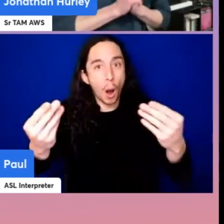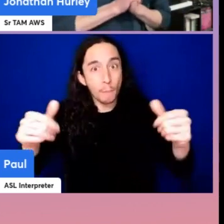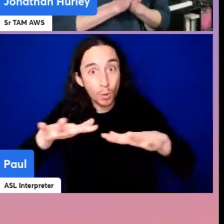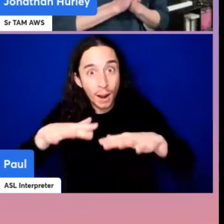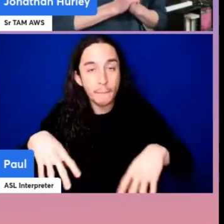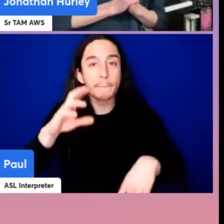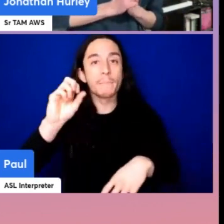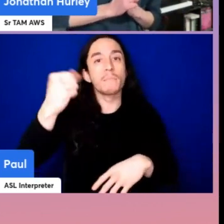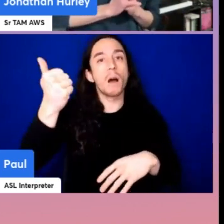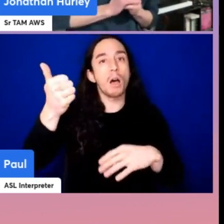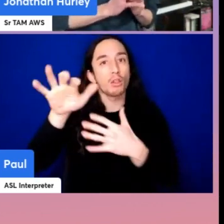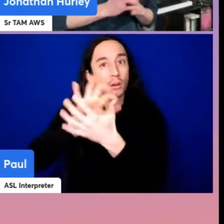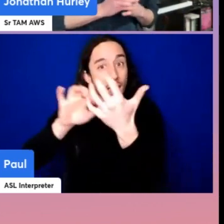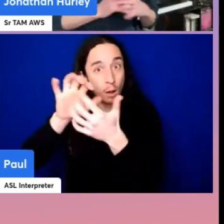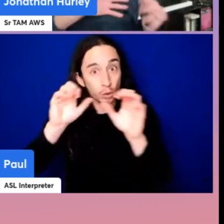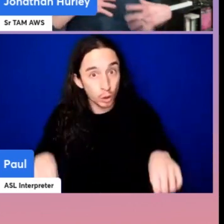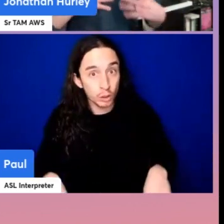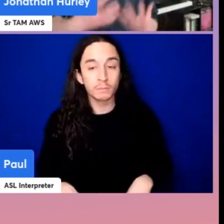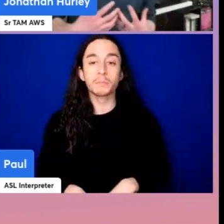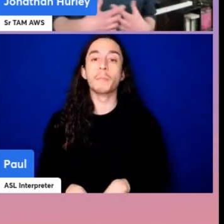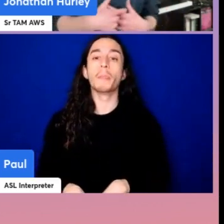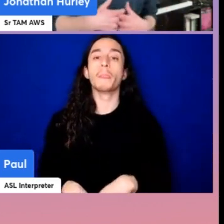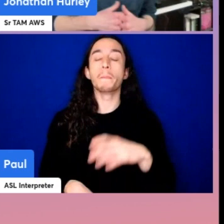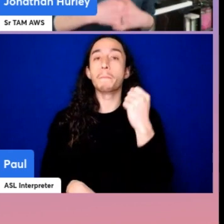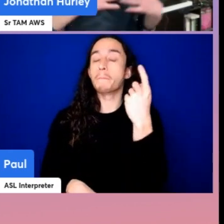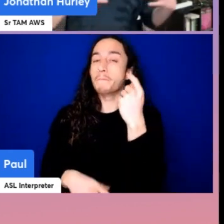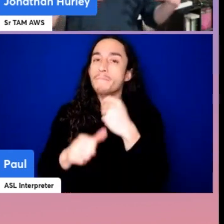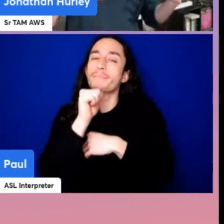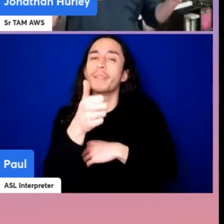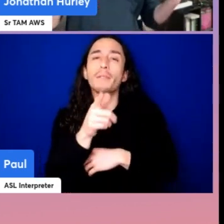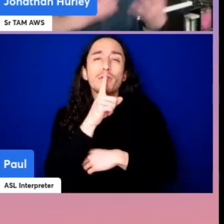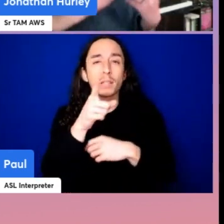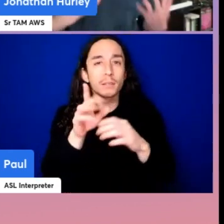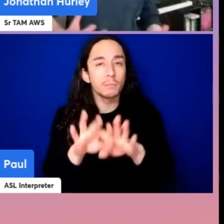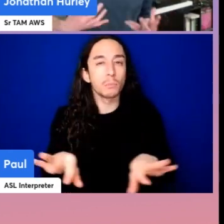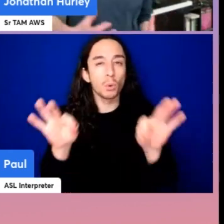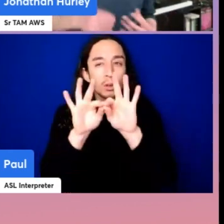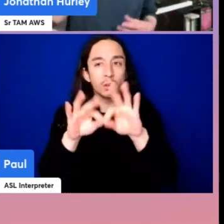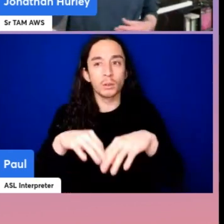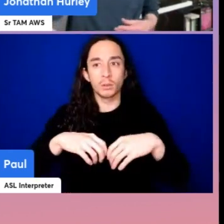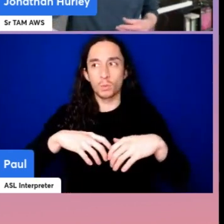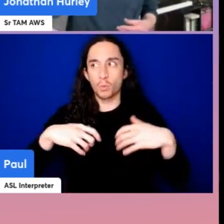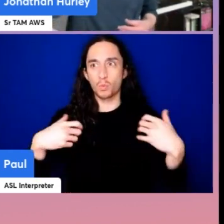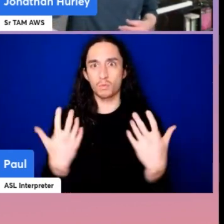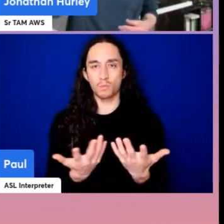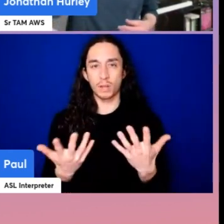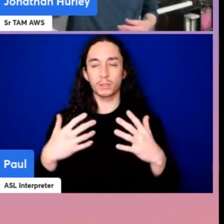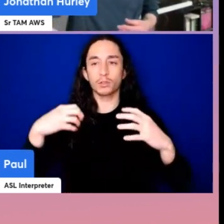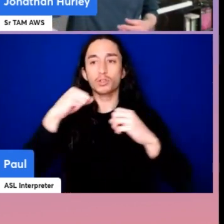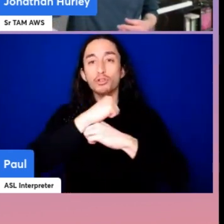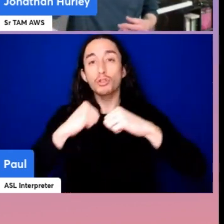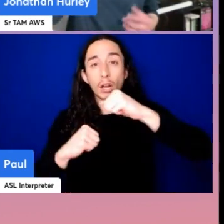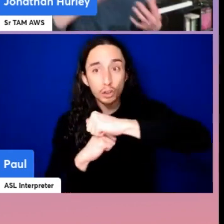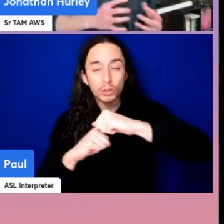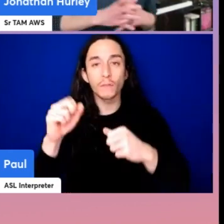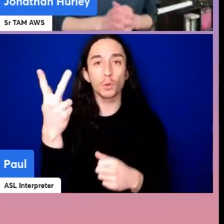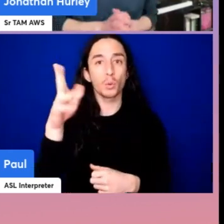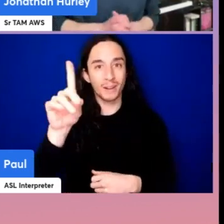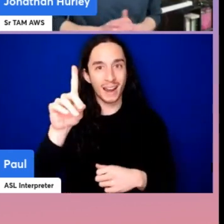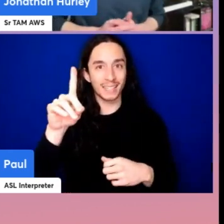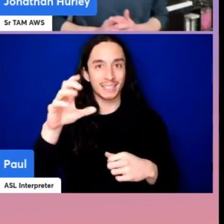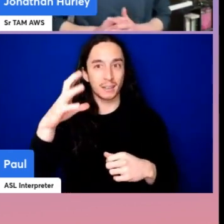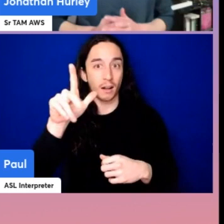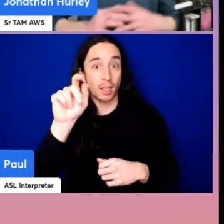clouds. And it's not really important what the structure of the Kubernetes cluster itself